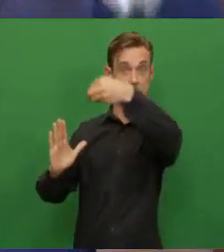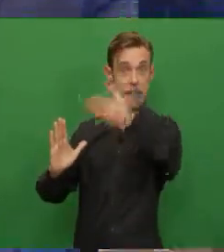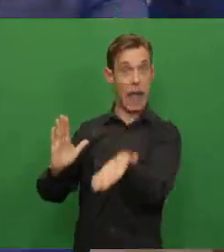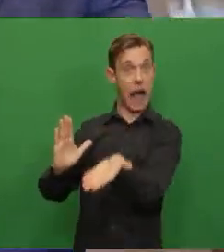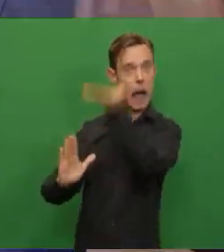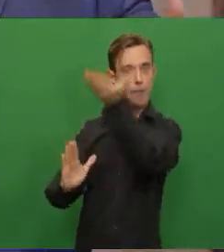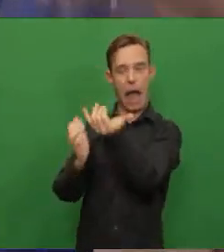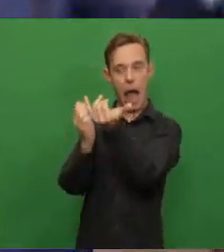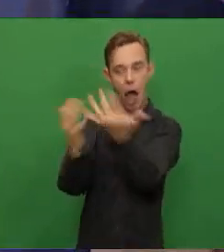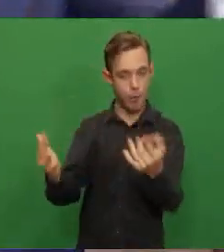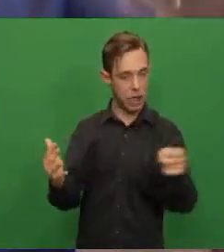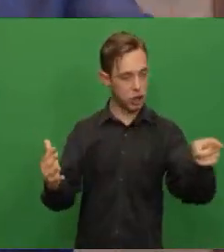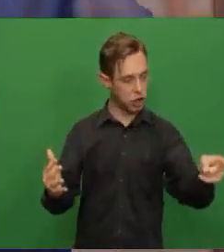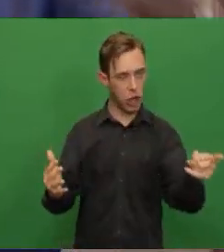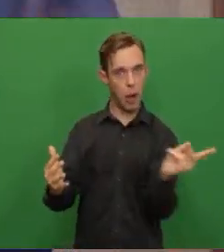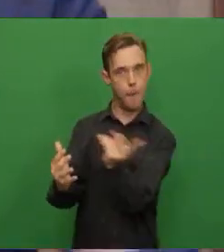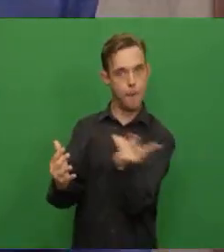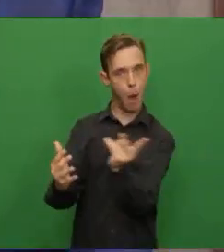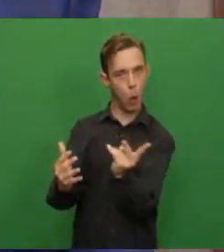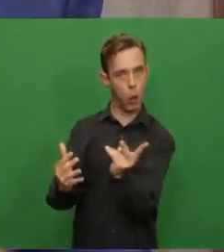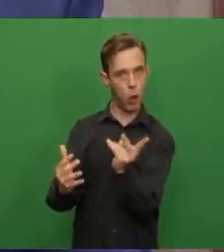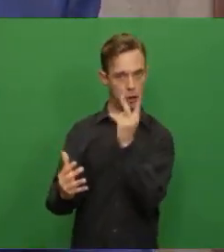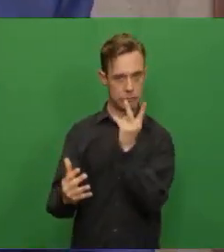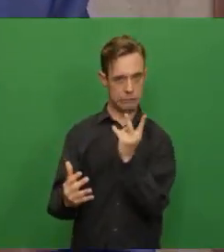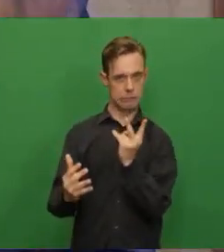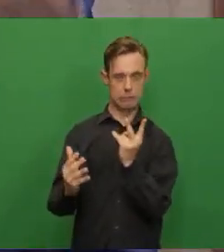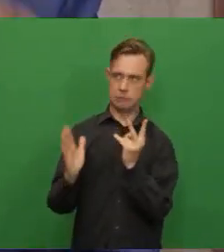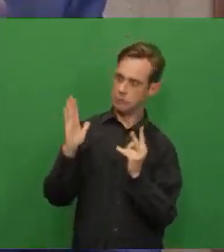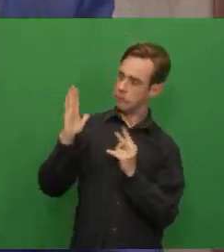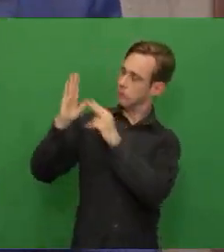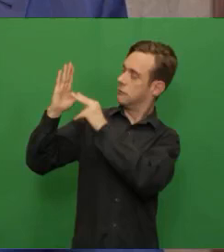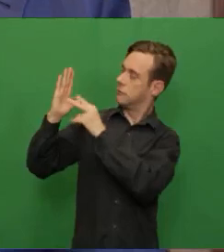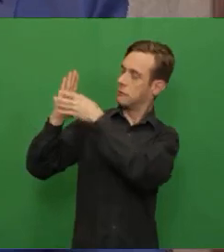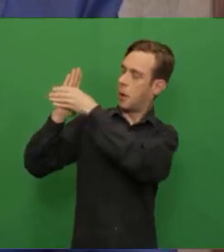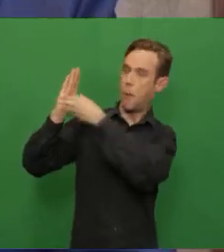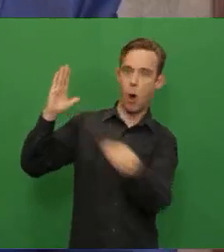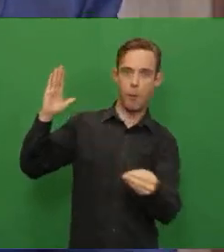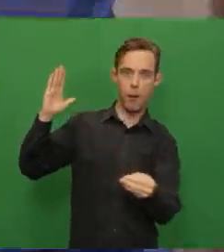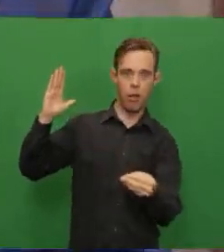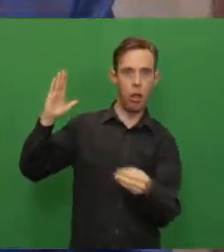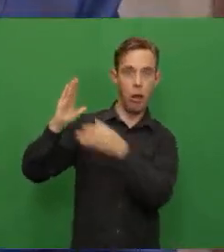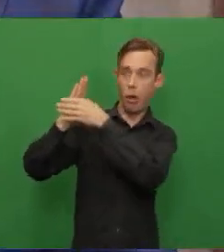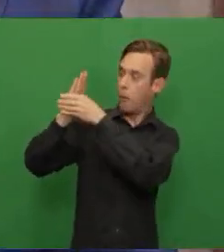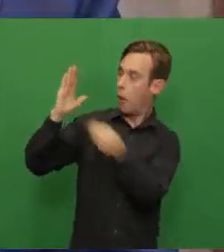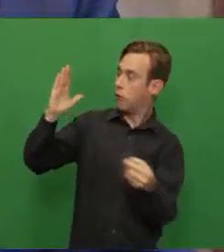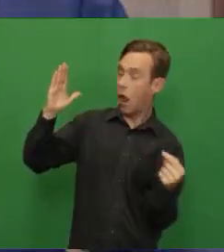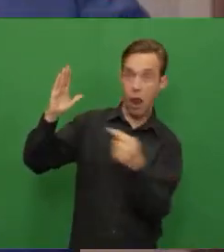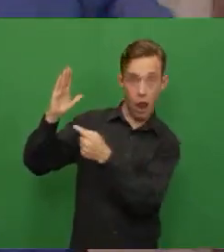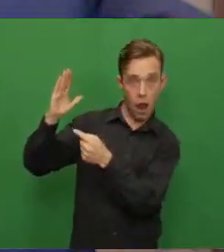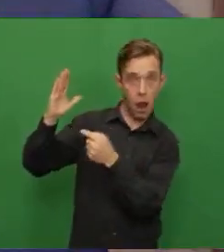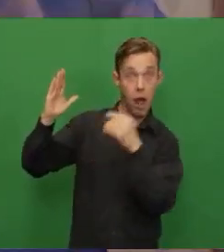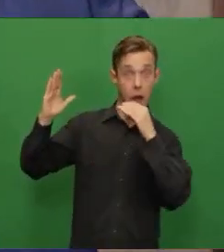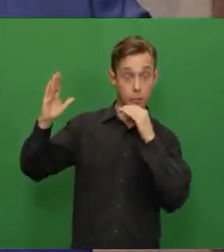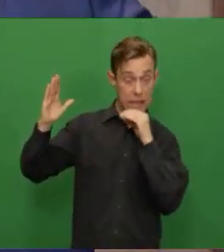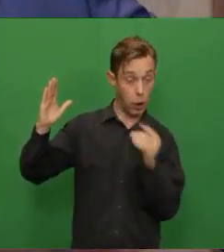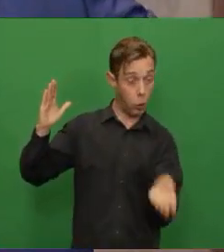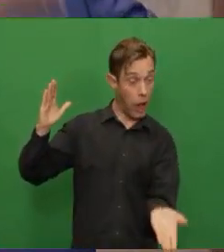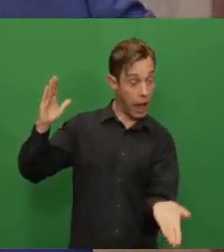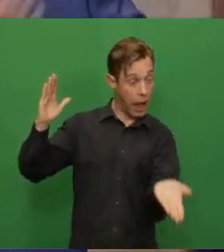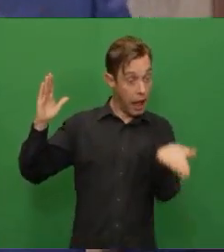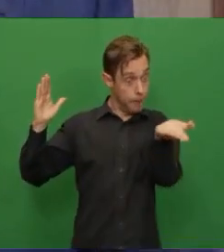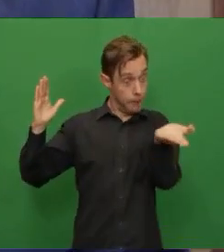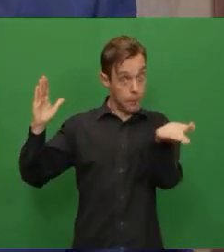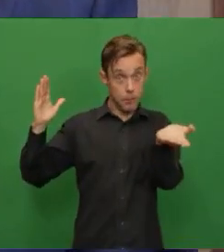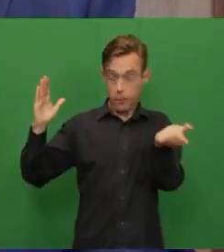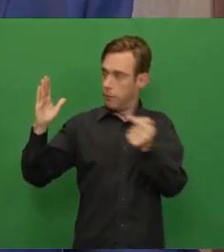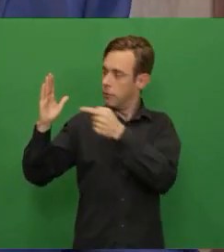So if you did all the things, if you took the path that the QPM says you must take, that would have been